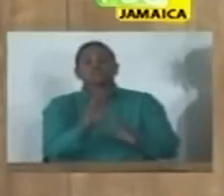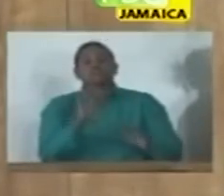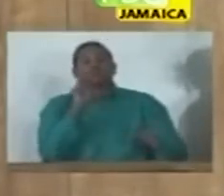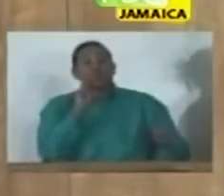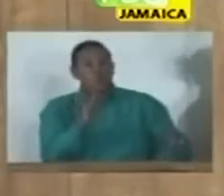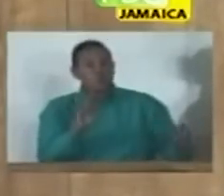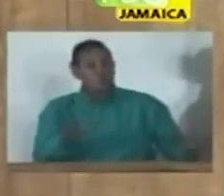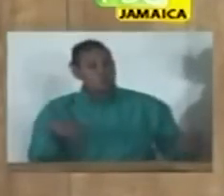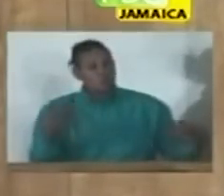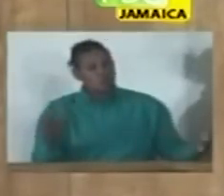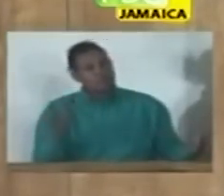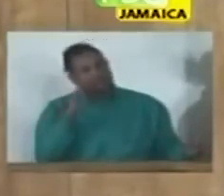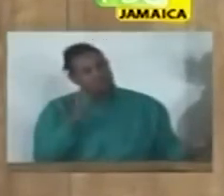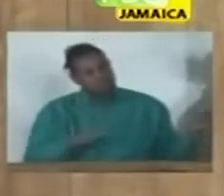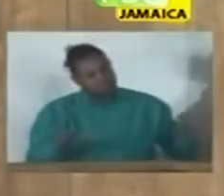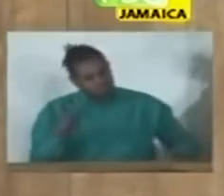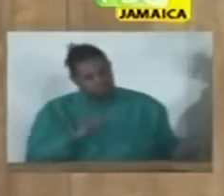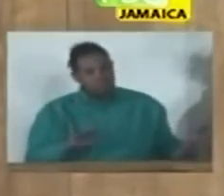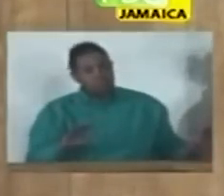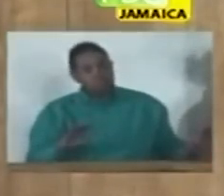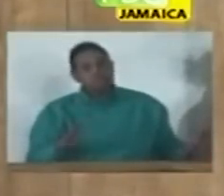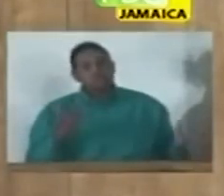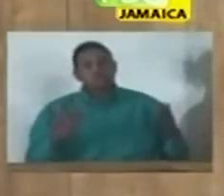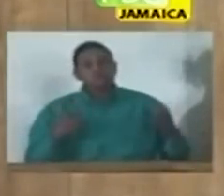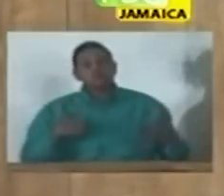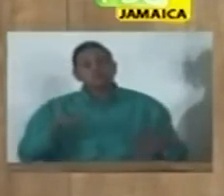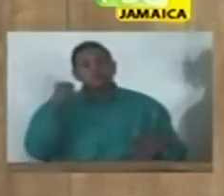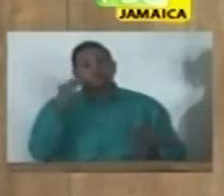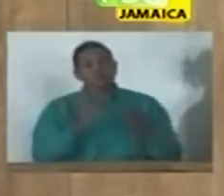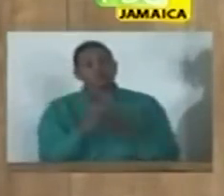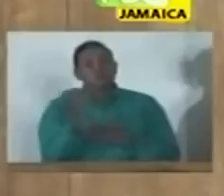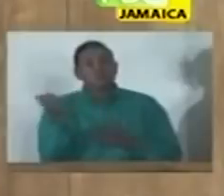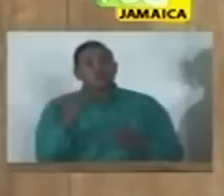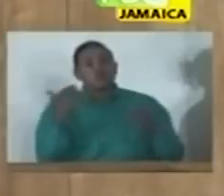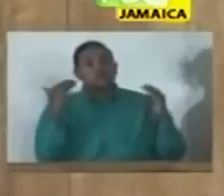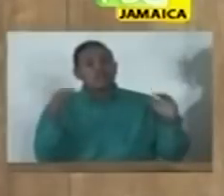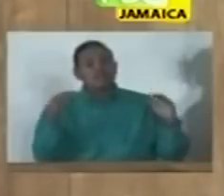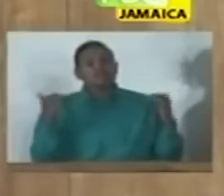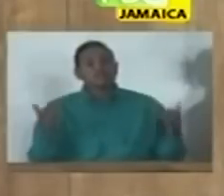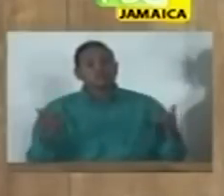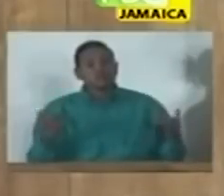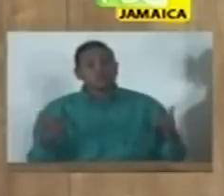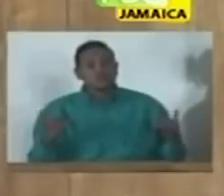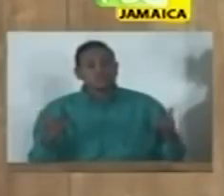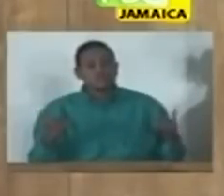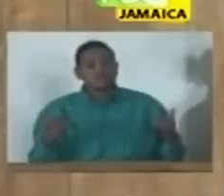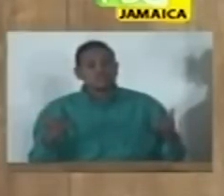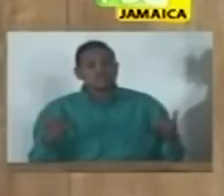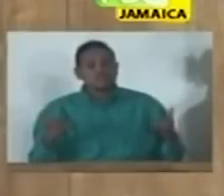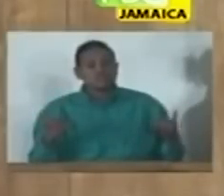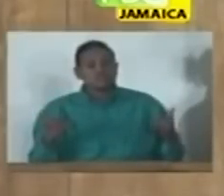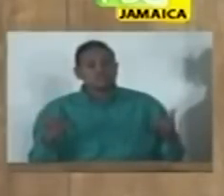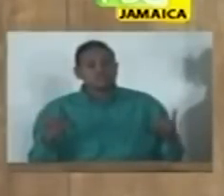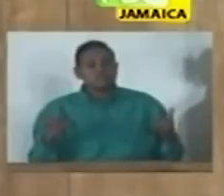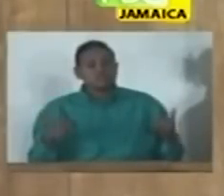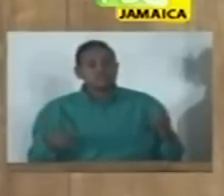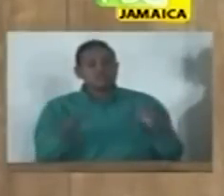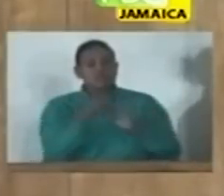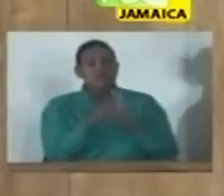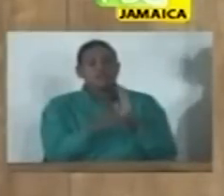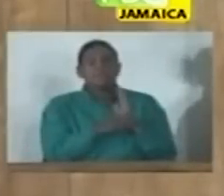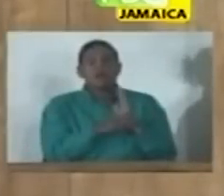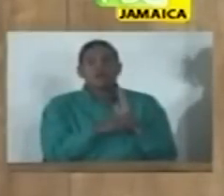at it. Maybe we shouldn't go through all the stages today, so we get some policy